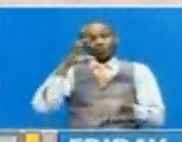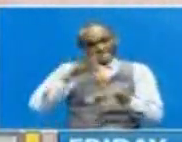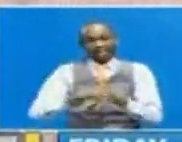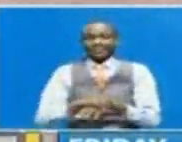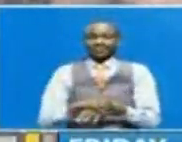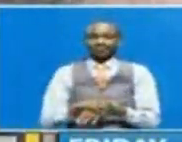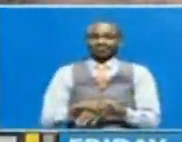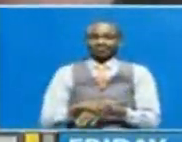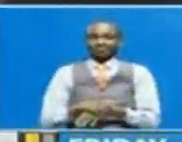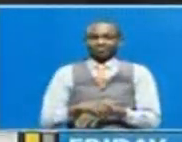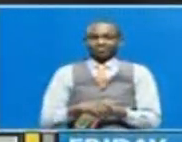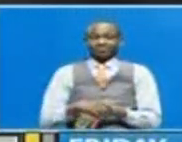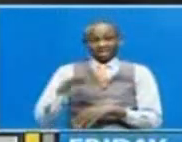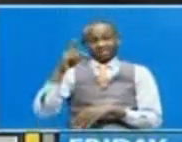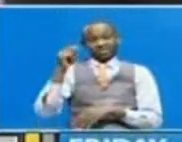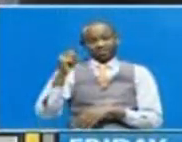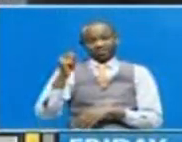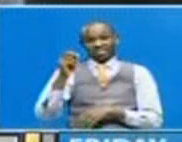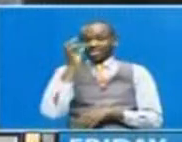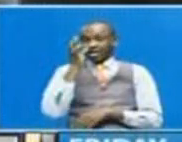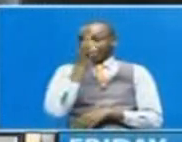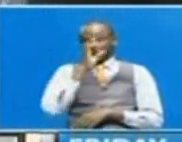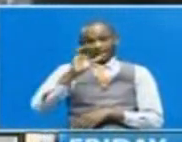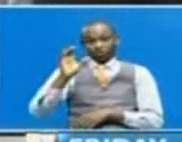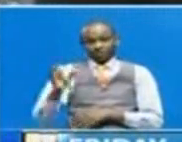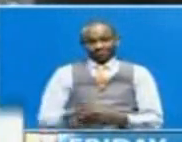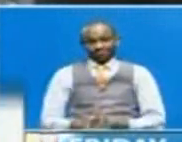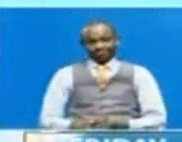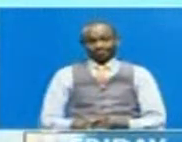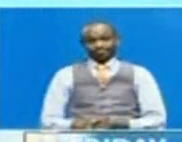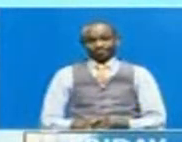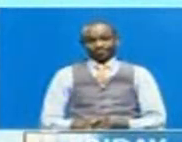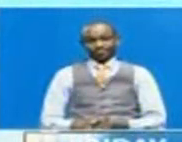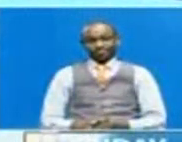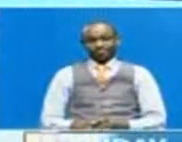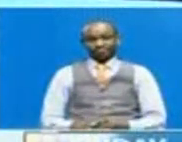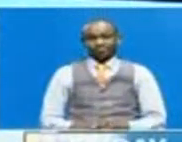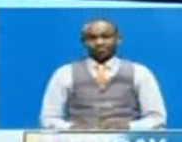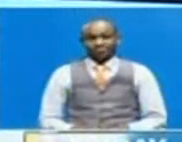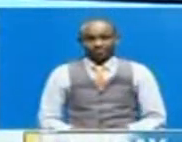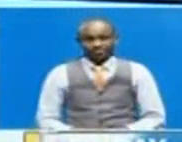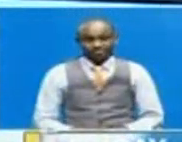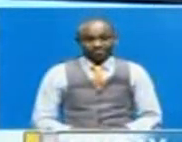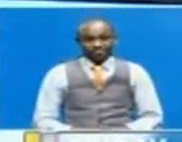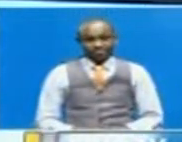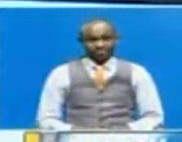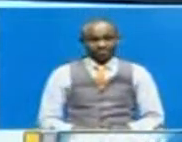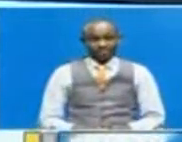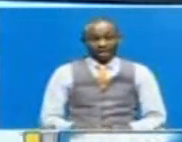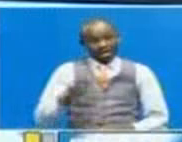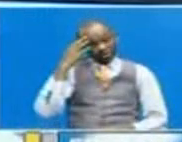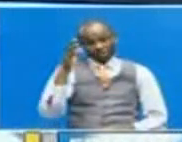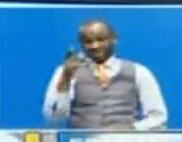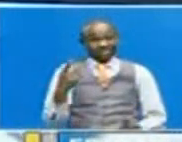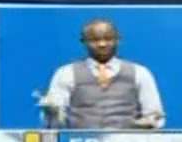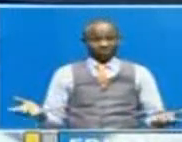bend. Carol Derrick, KTN, Nyeri County. that very, I'm not even sure what to that